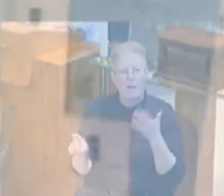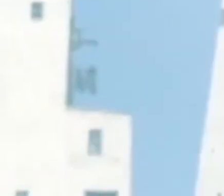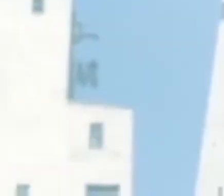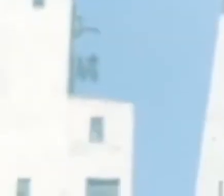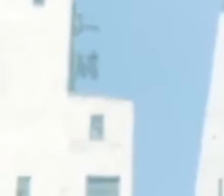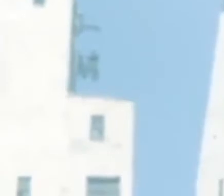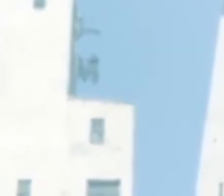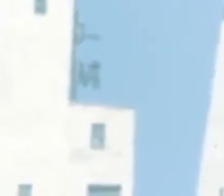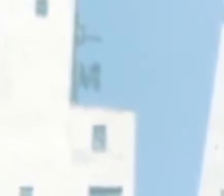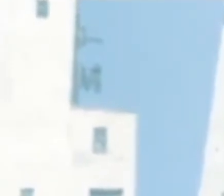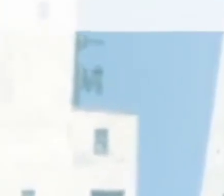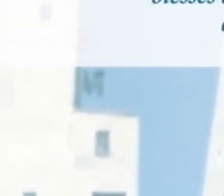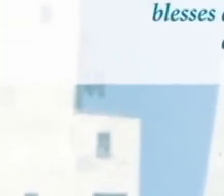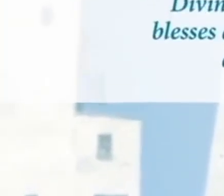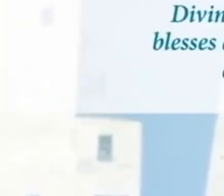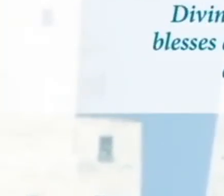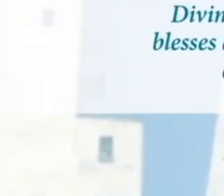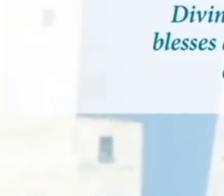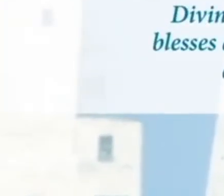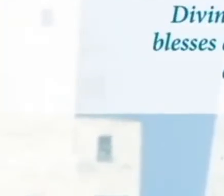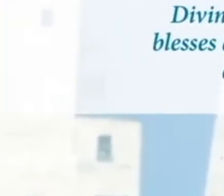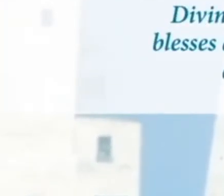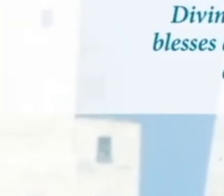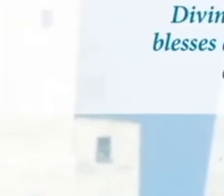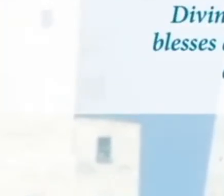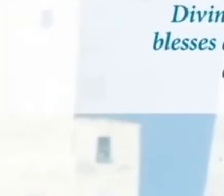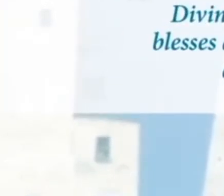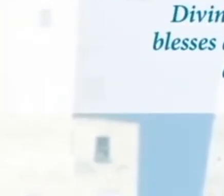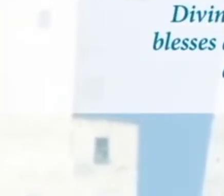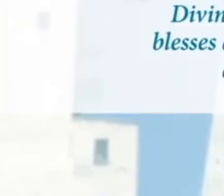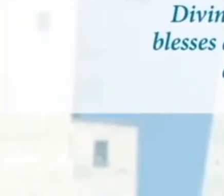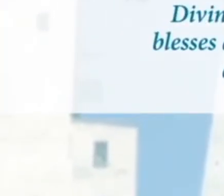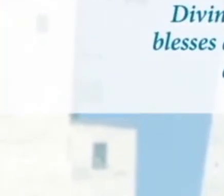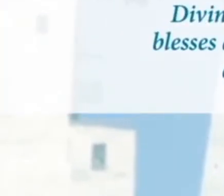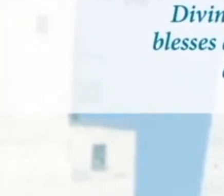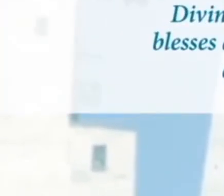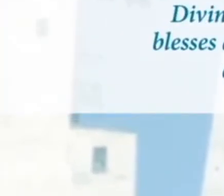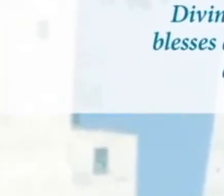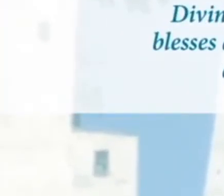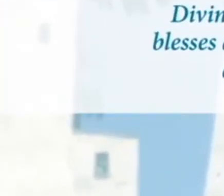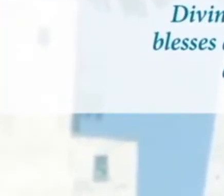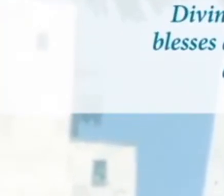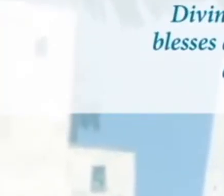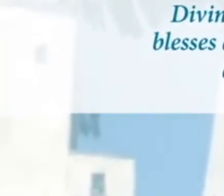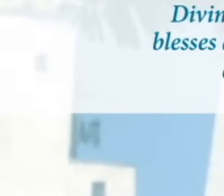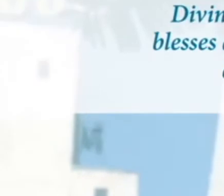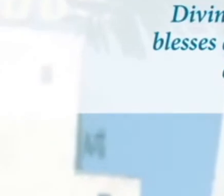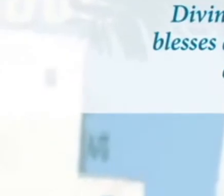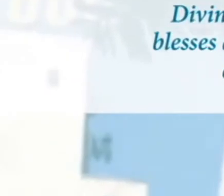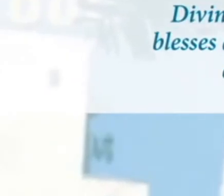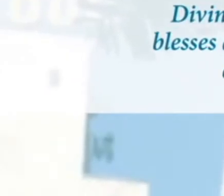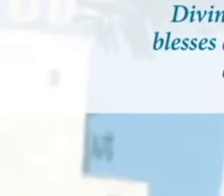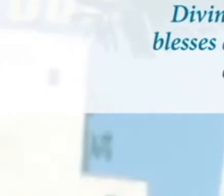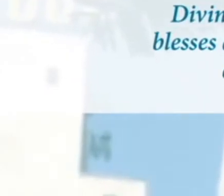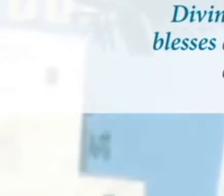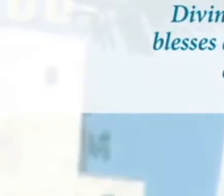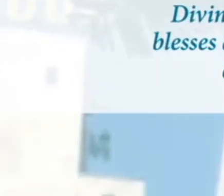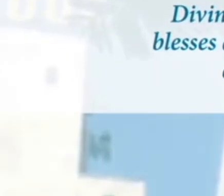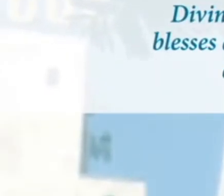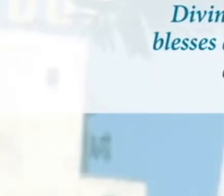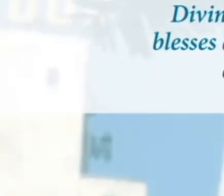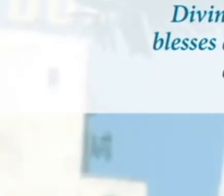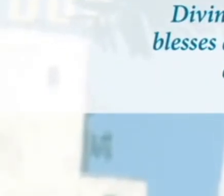love flowing through me blesses and multiplies all that I give, all that I